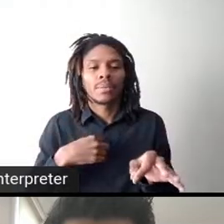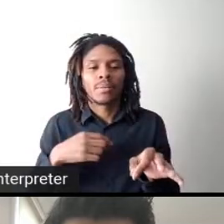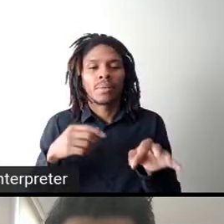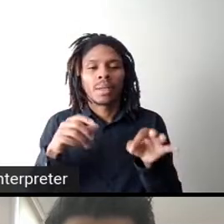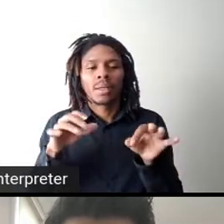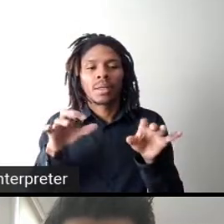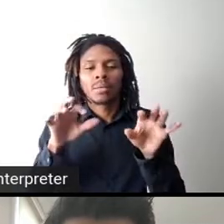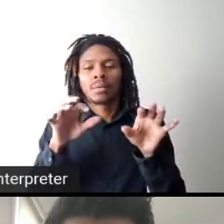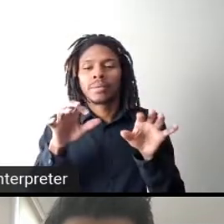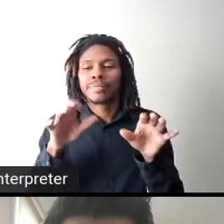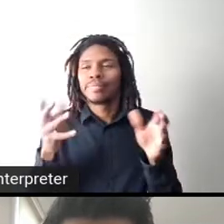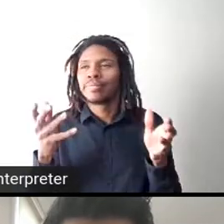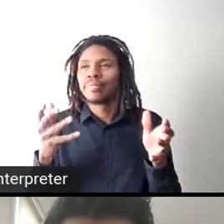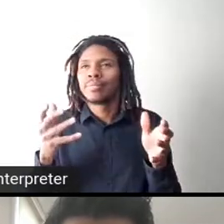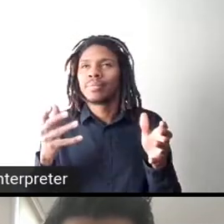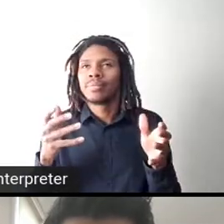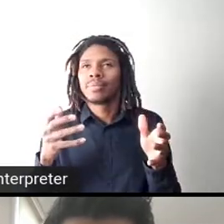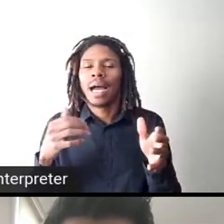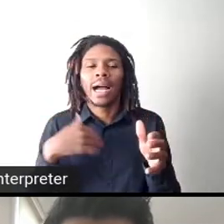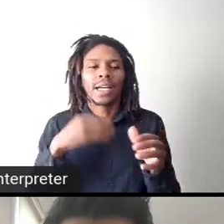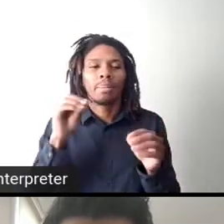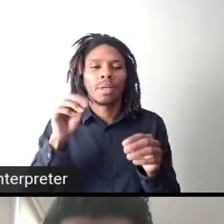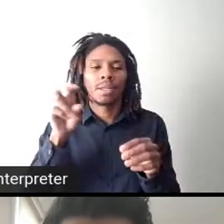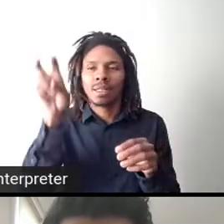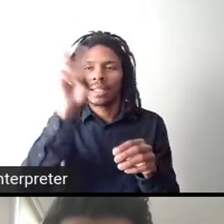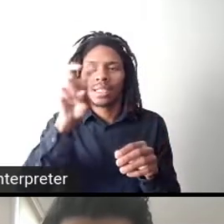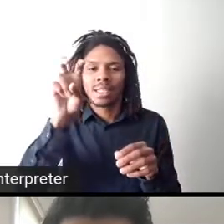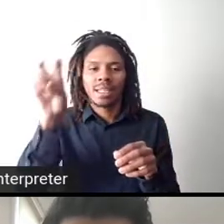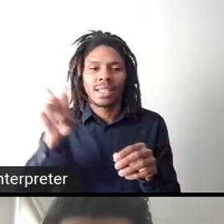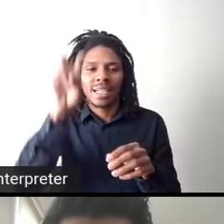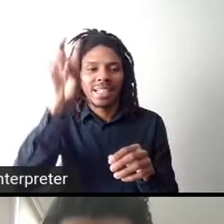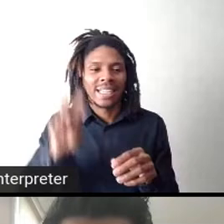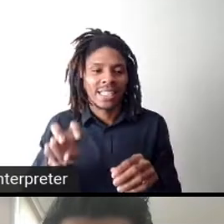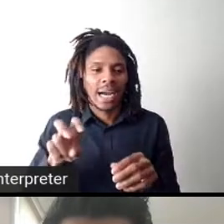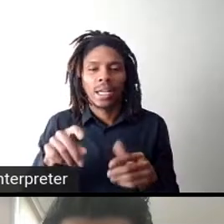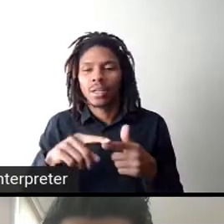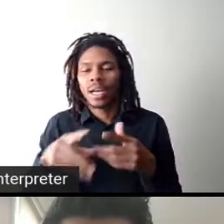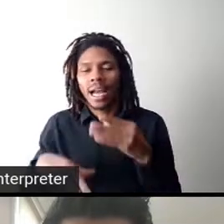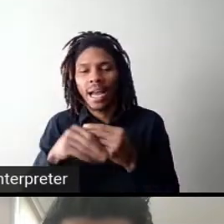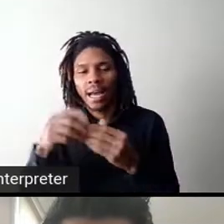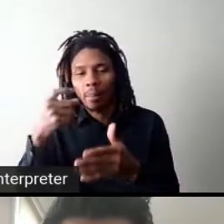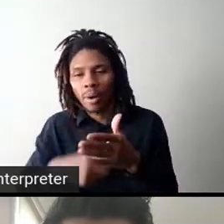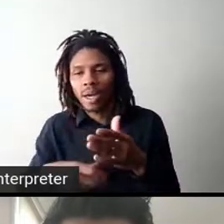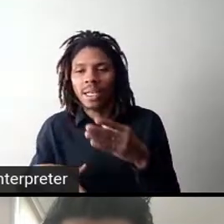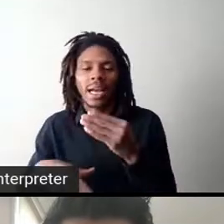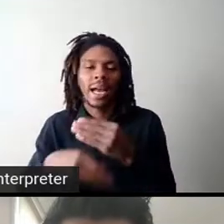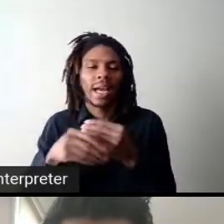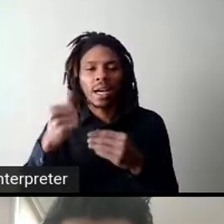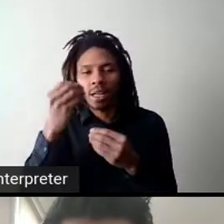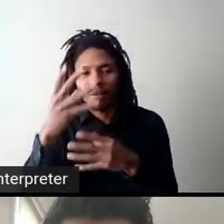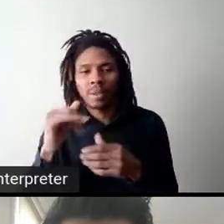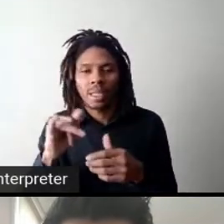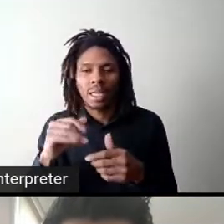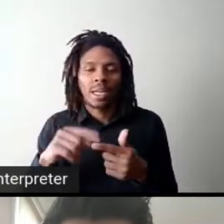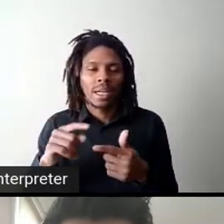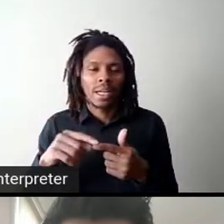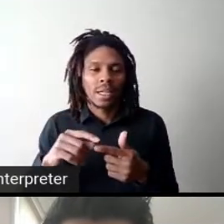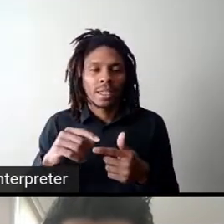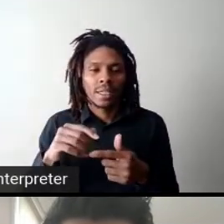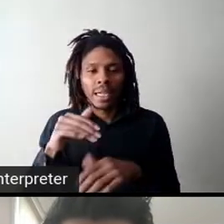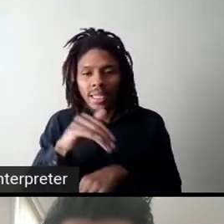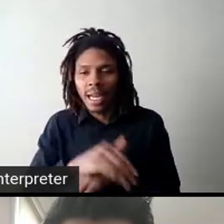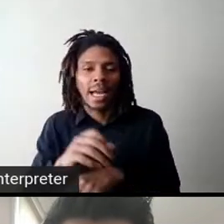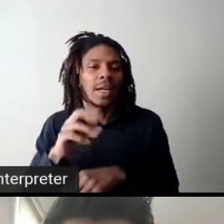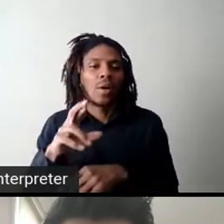strings together like a dollar sign, and then add in the price and add in additional information like per night. You can see how that's like